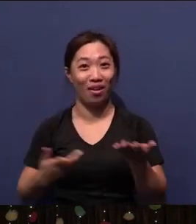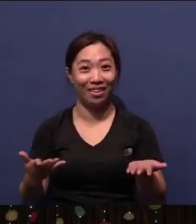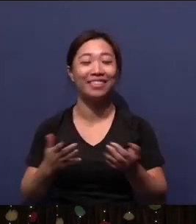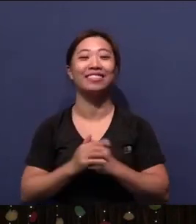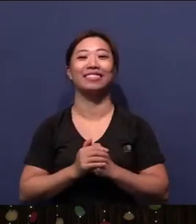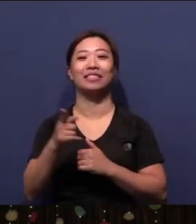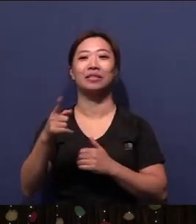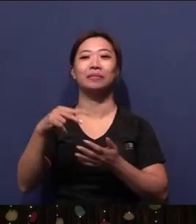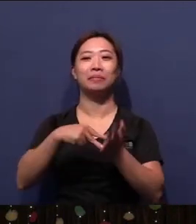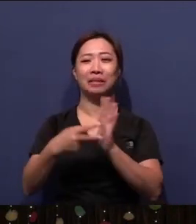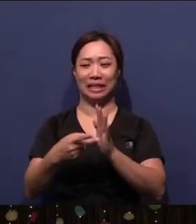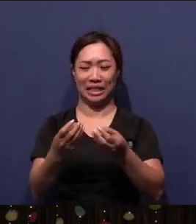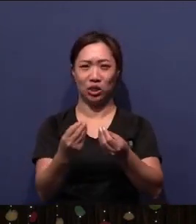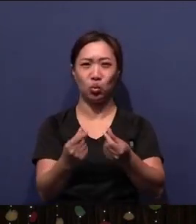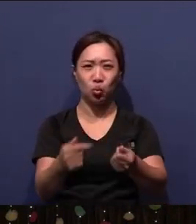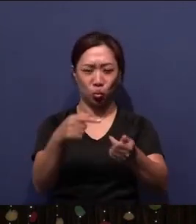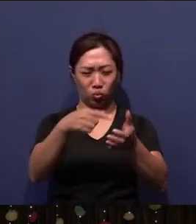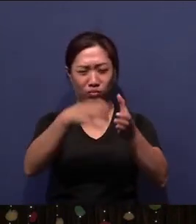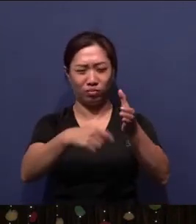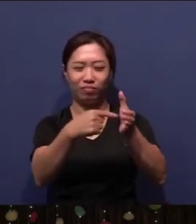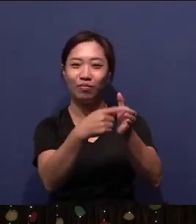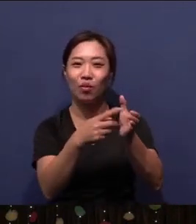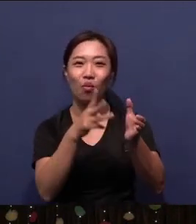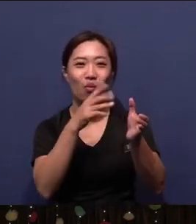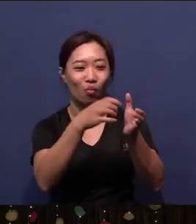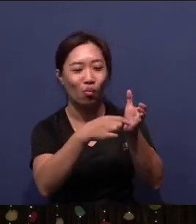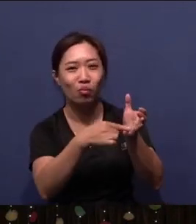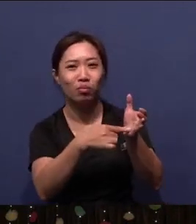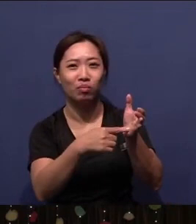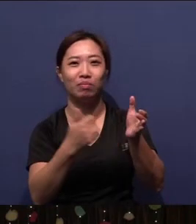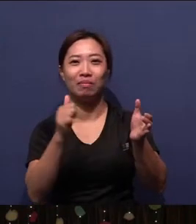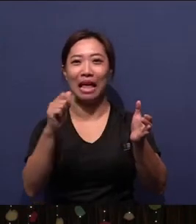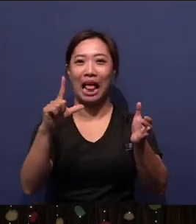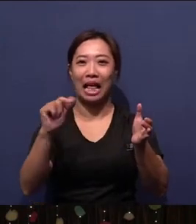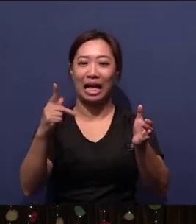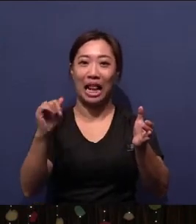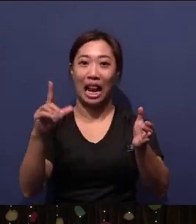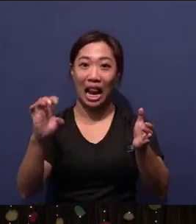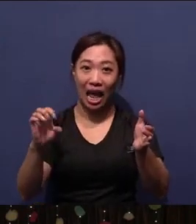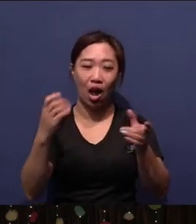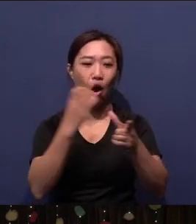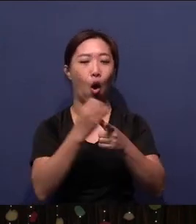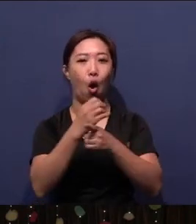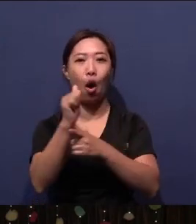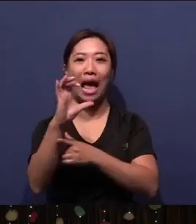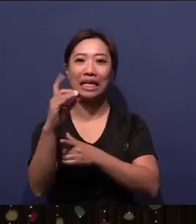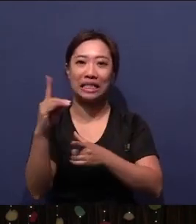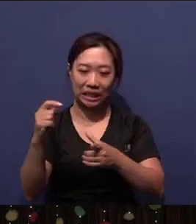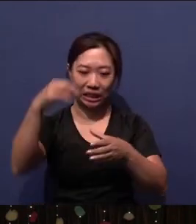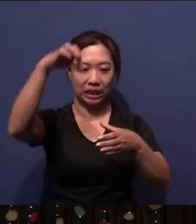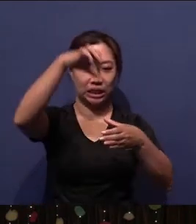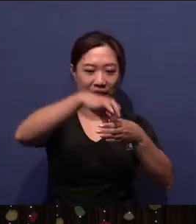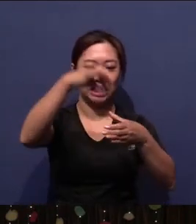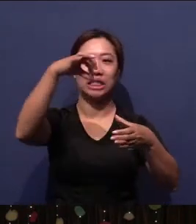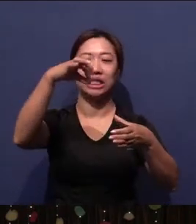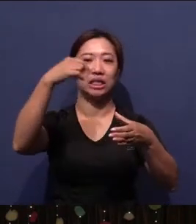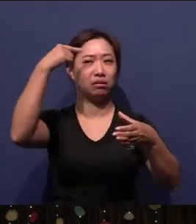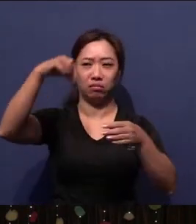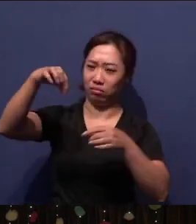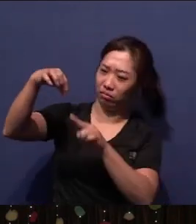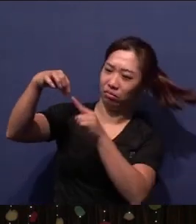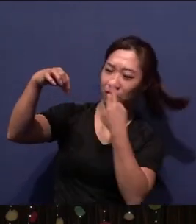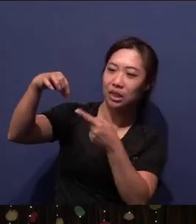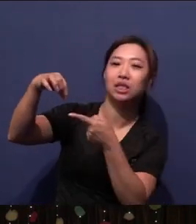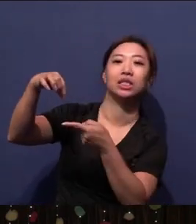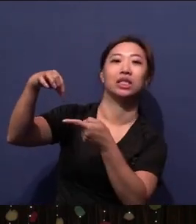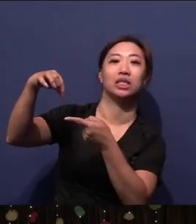determines whether a solution is alkaline or acidic based on the color that it appears after you dip it in. So in